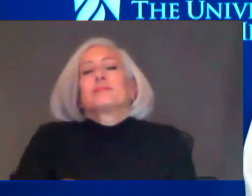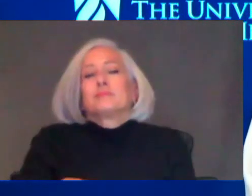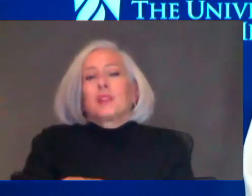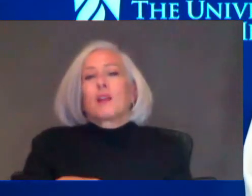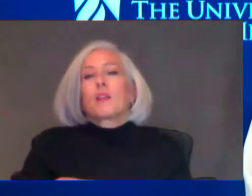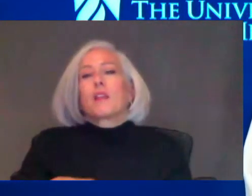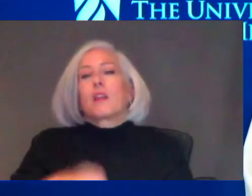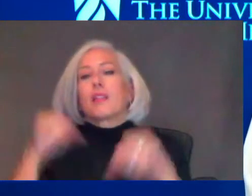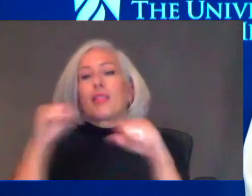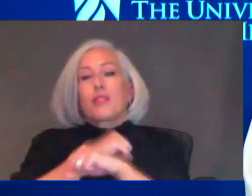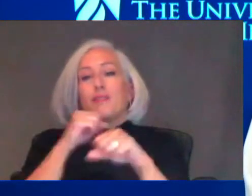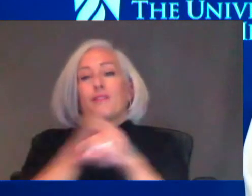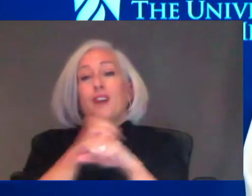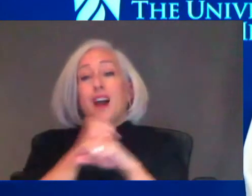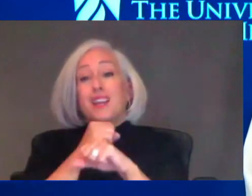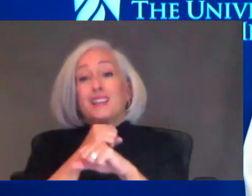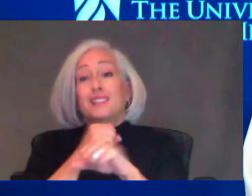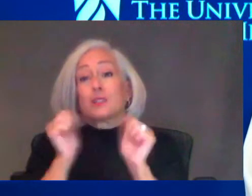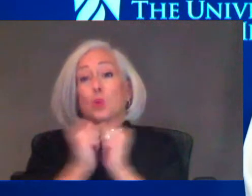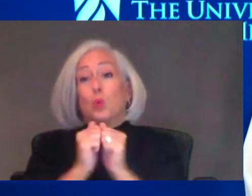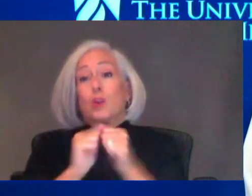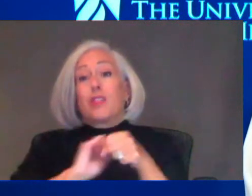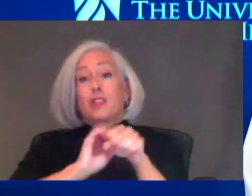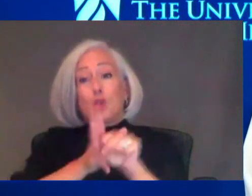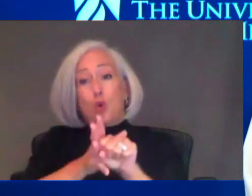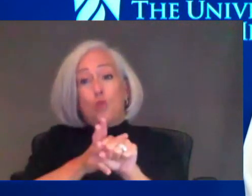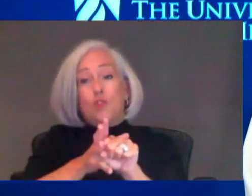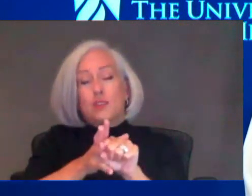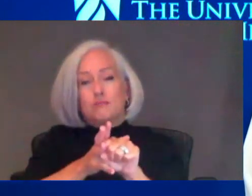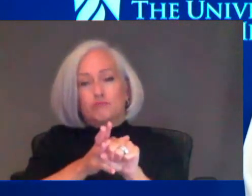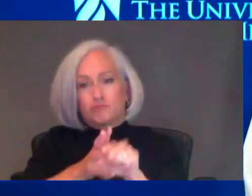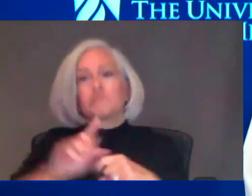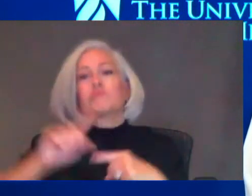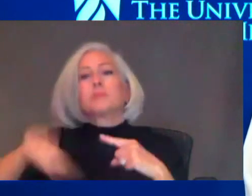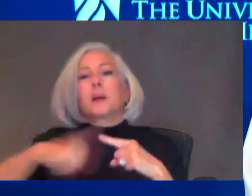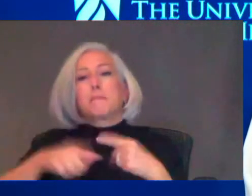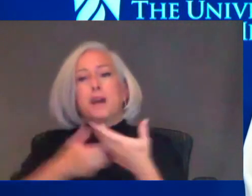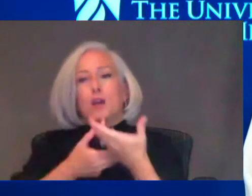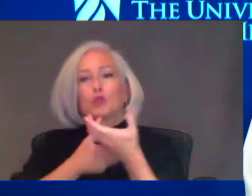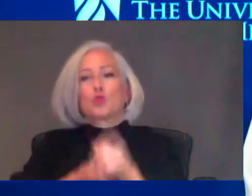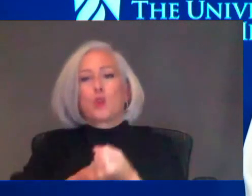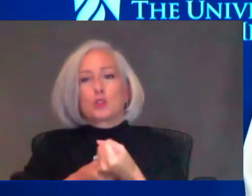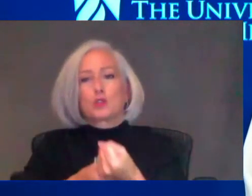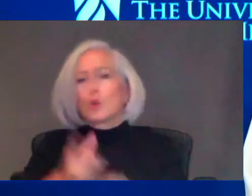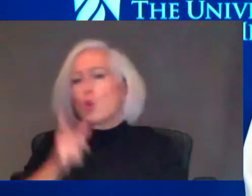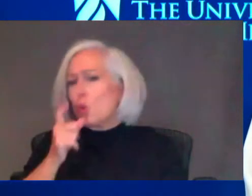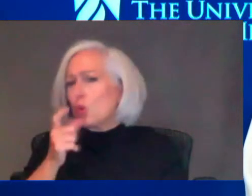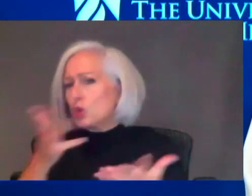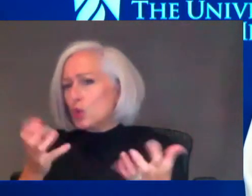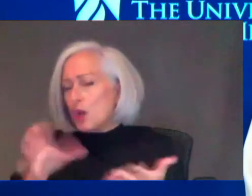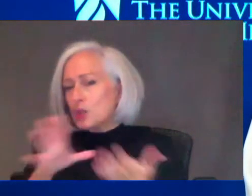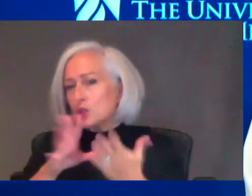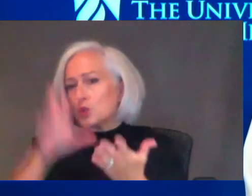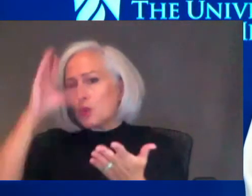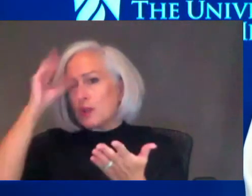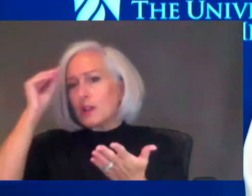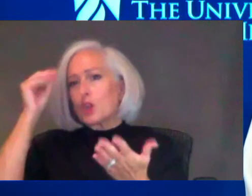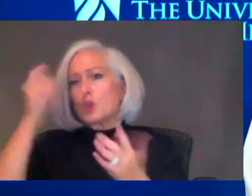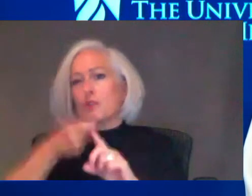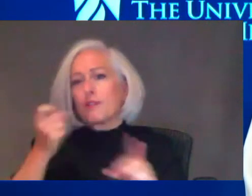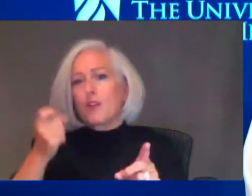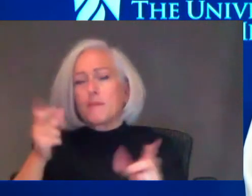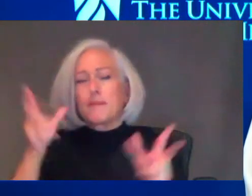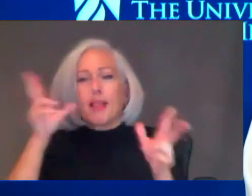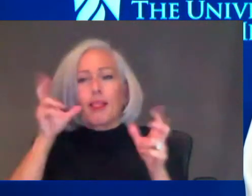for sticking around for this conversation today. Tomorrow we're going to be back with Follow-Up Friday, so I'll include some of those questions we didn't get to. Amanda Kapler is going to also